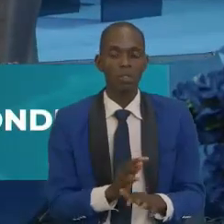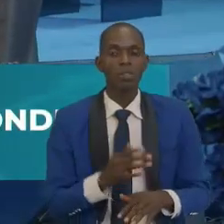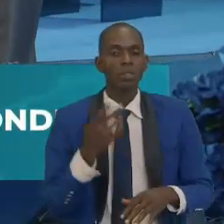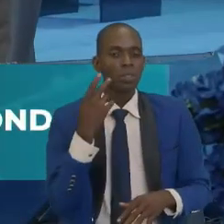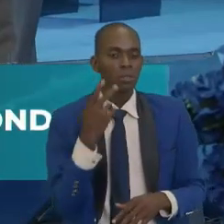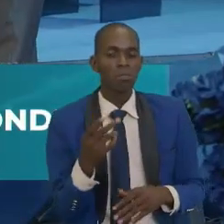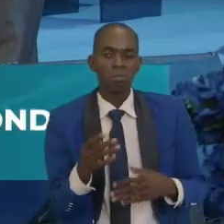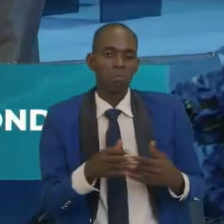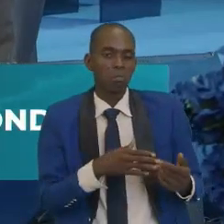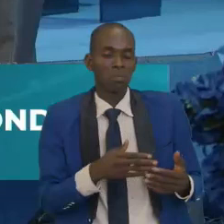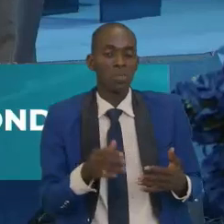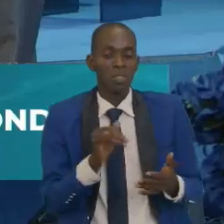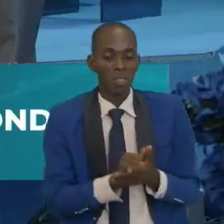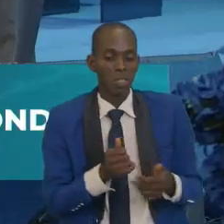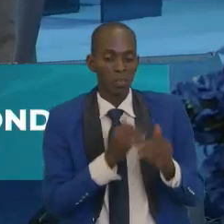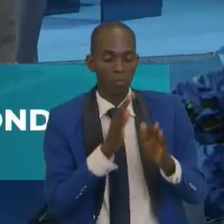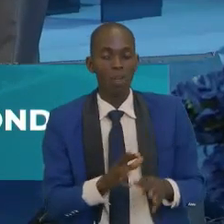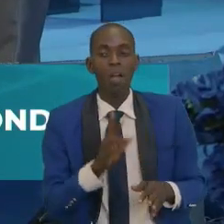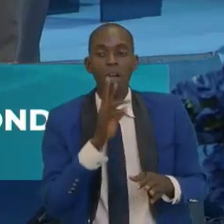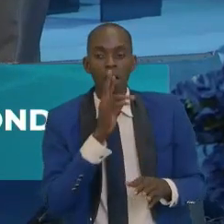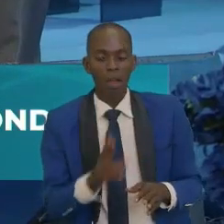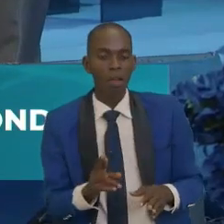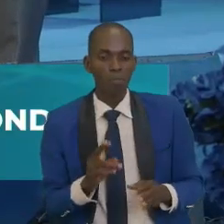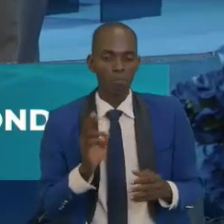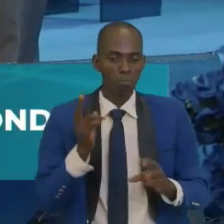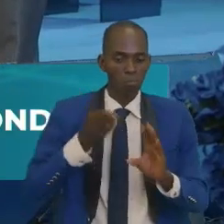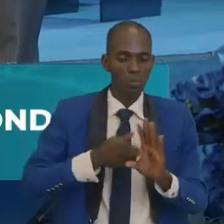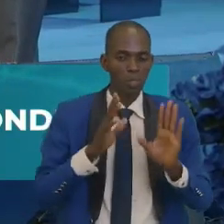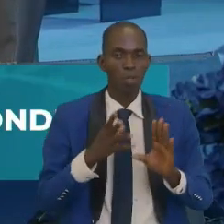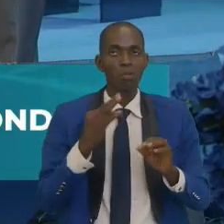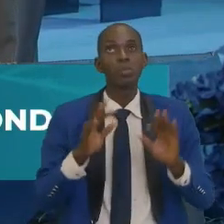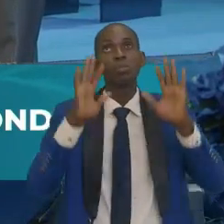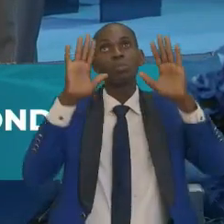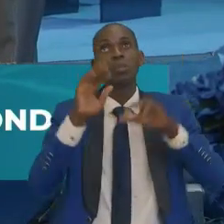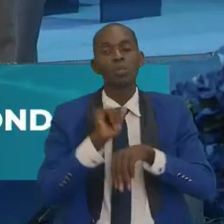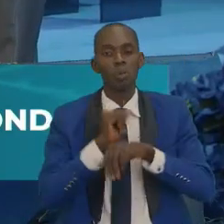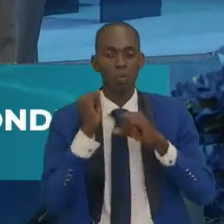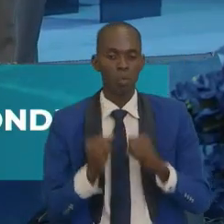were partakers of the miracle power of the Lord.